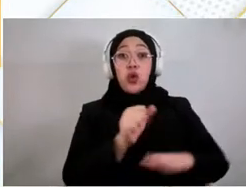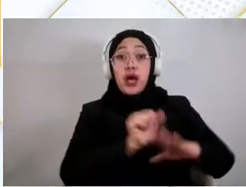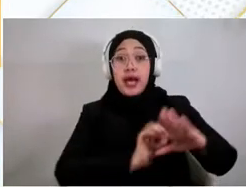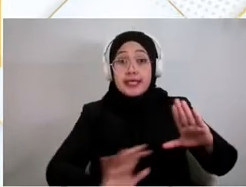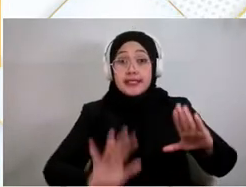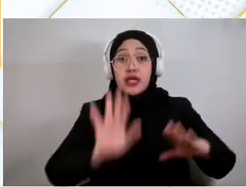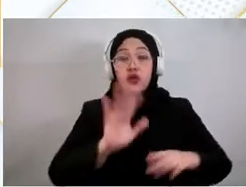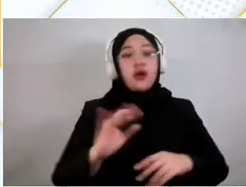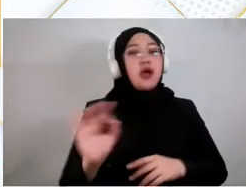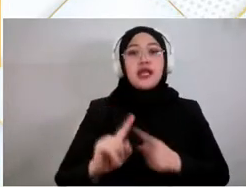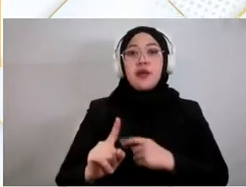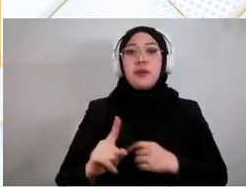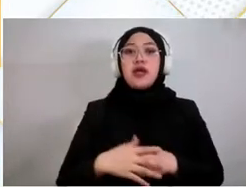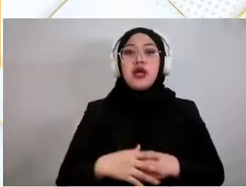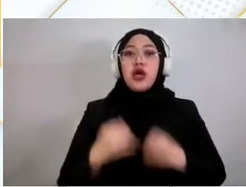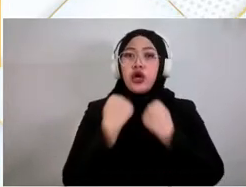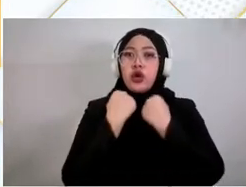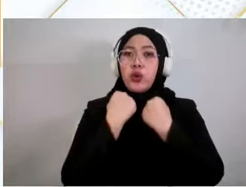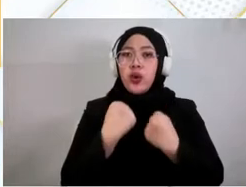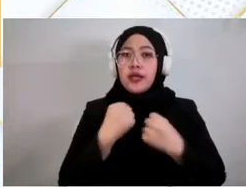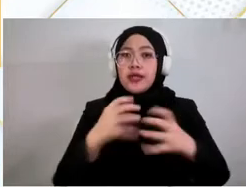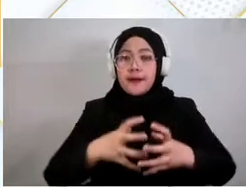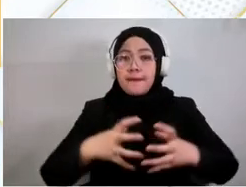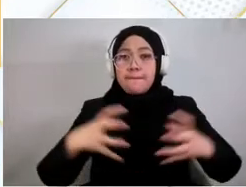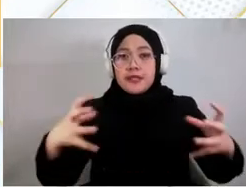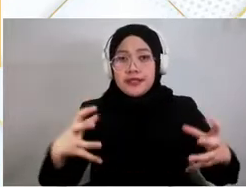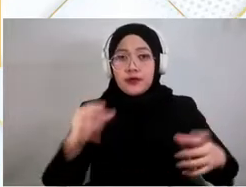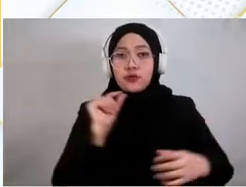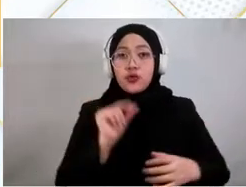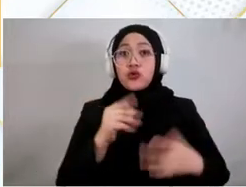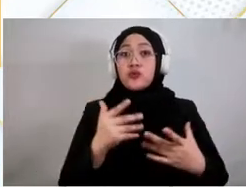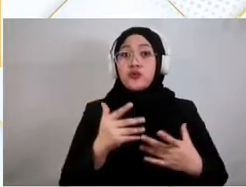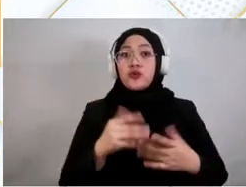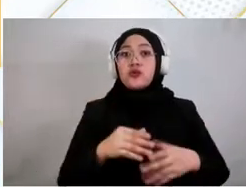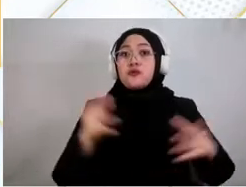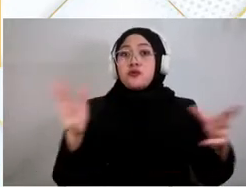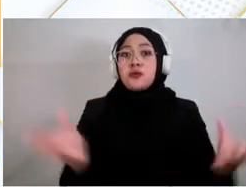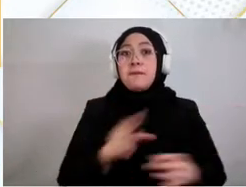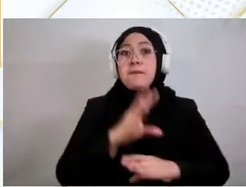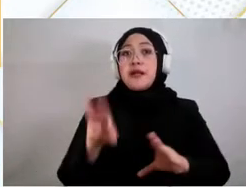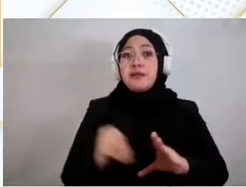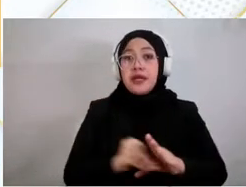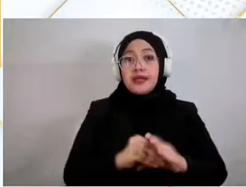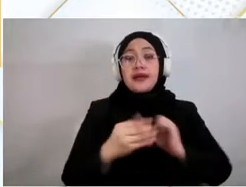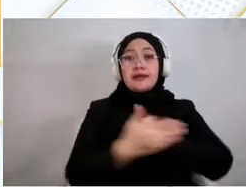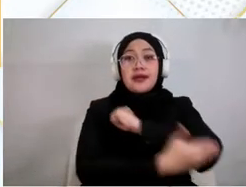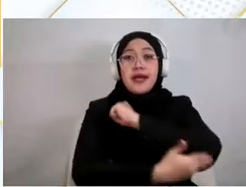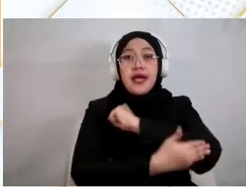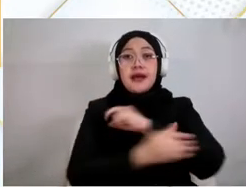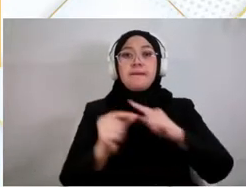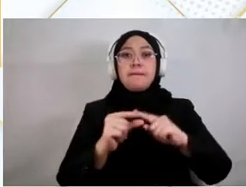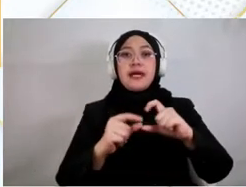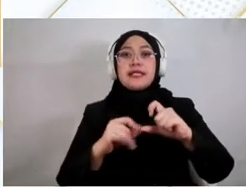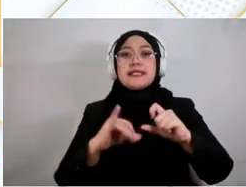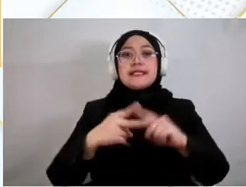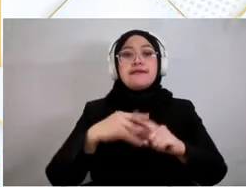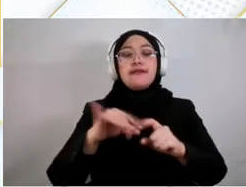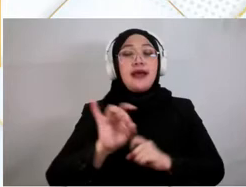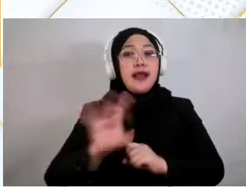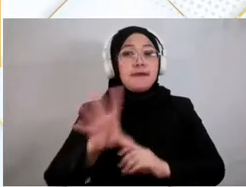also great powers, and also to include the Pacific countries. Because when we talk